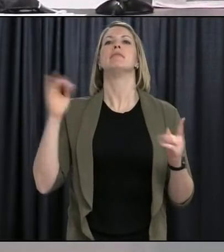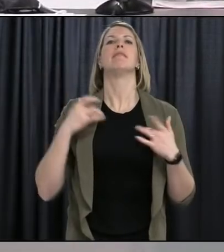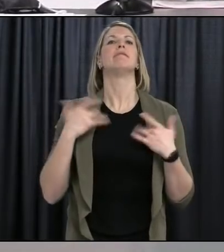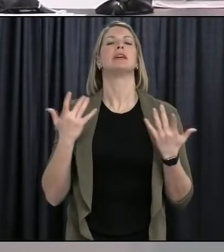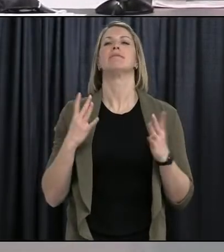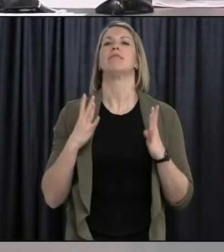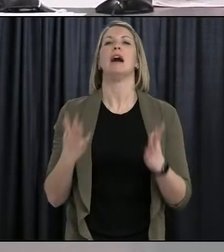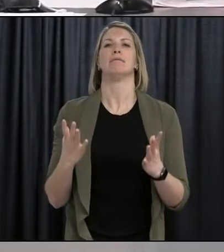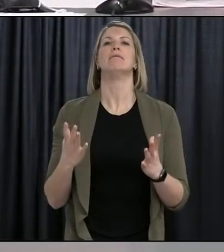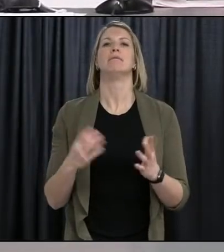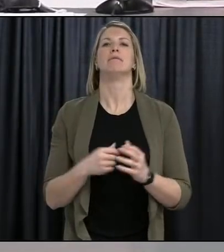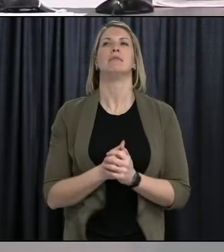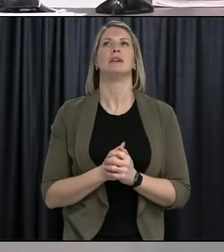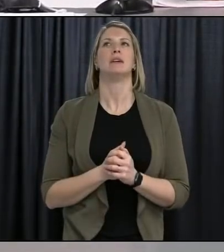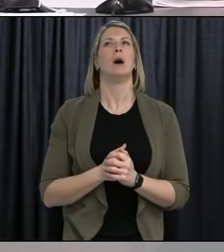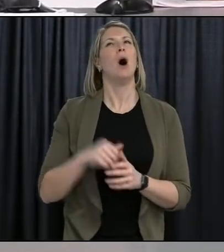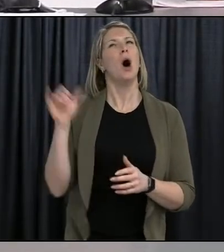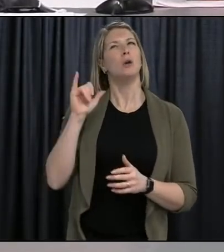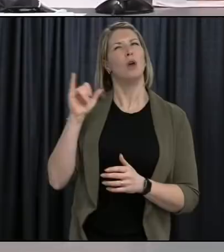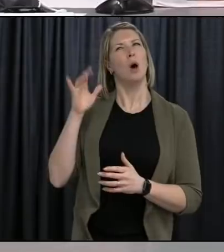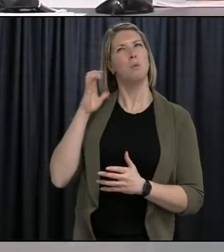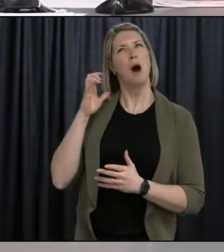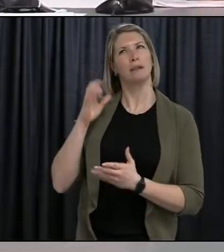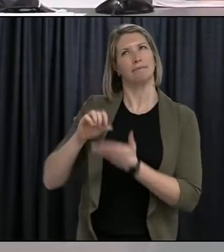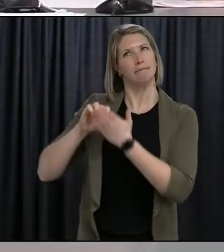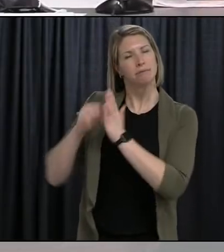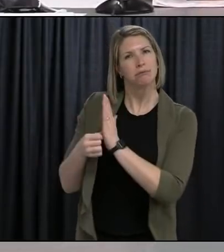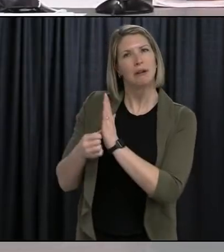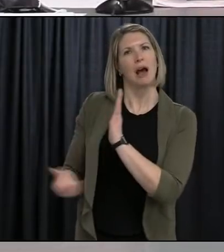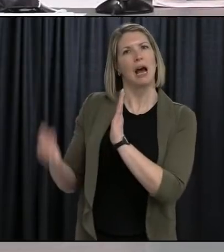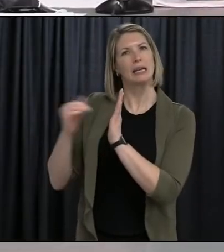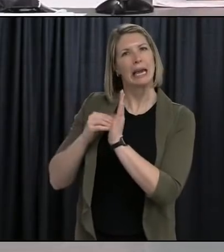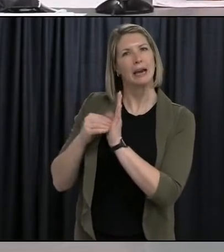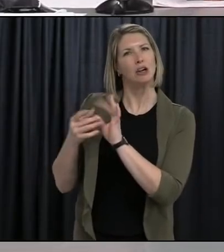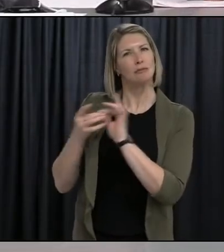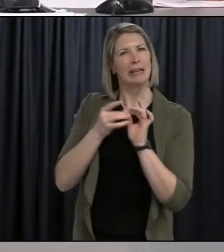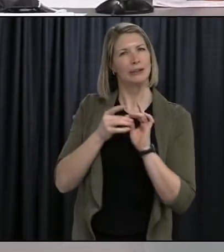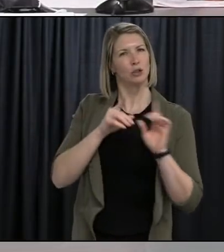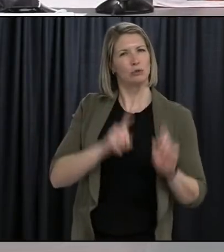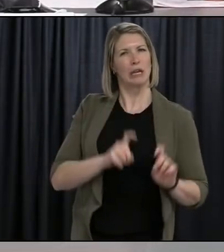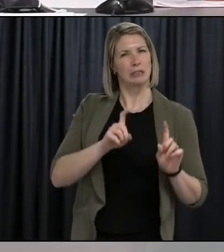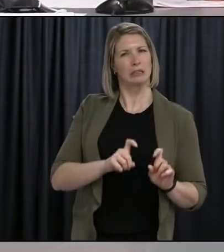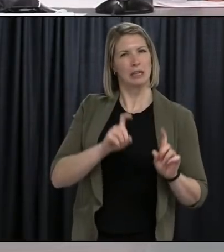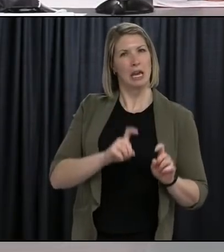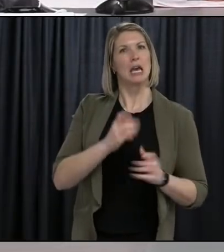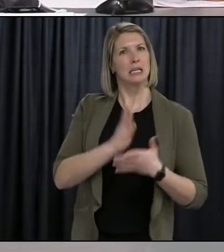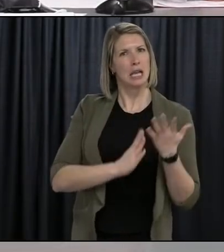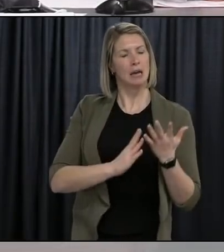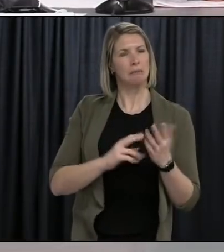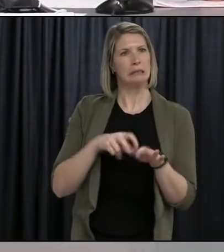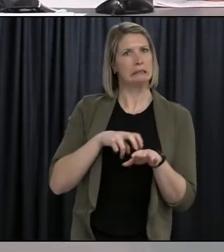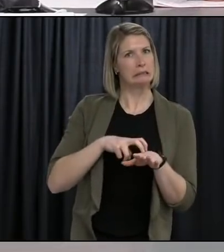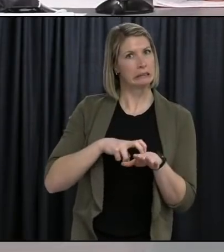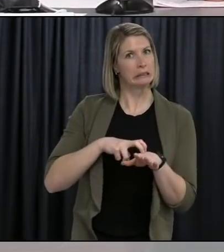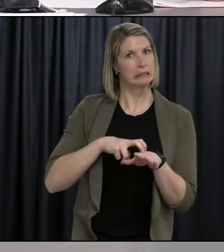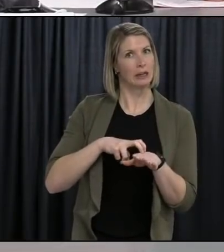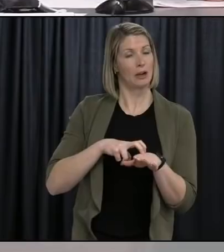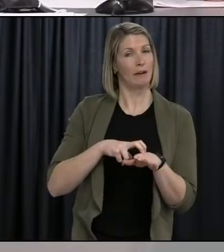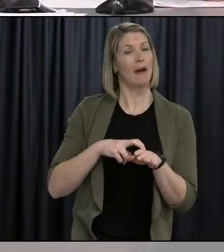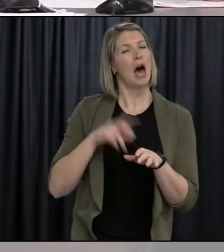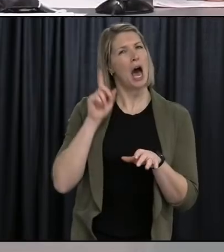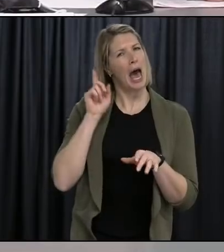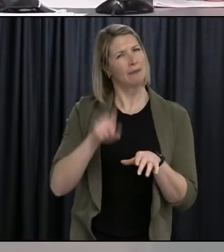at the anxiety around the testing again, so because I think it's going to come up over and over again. The rapid test is